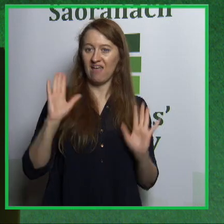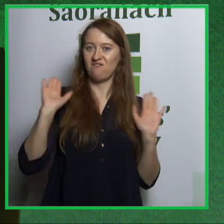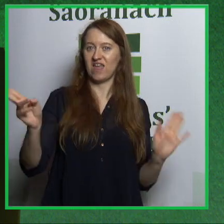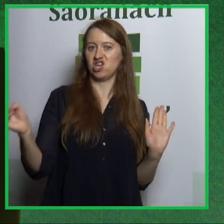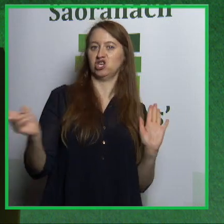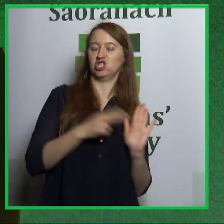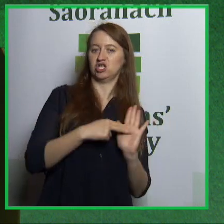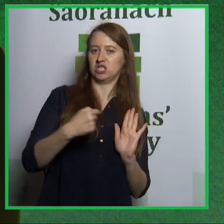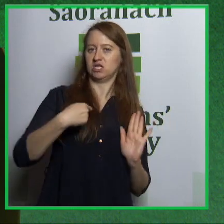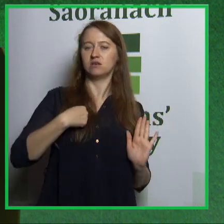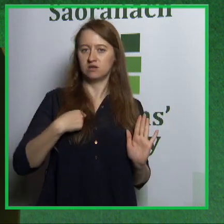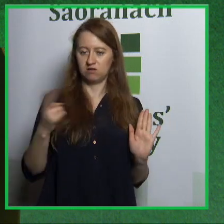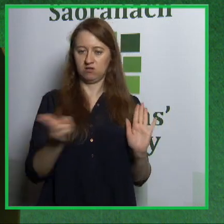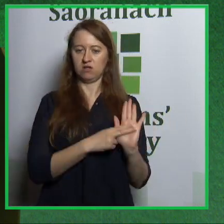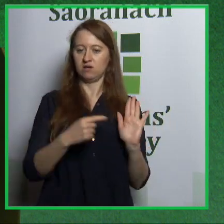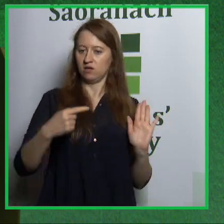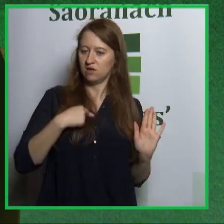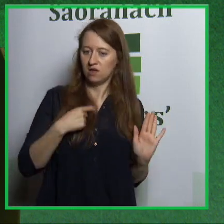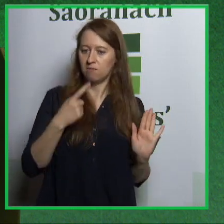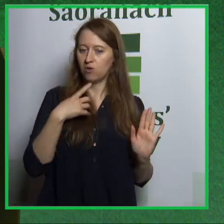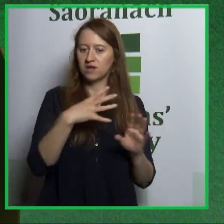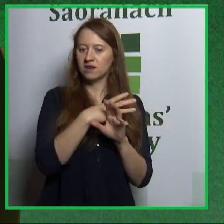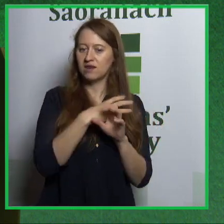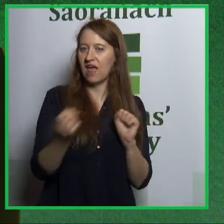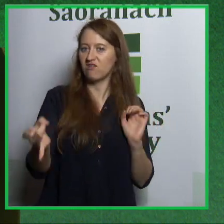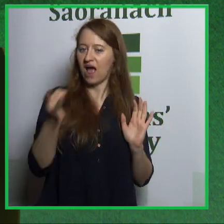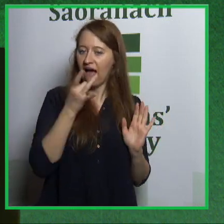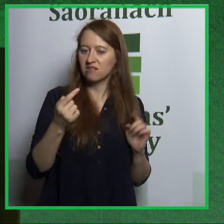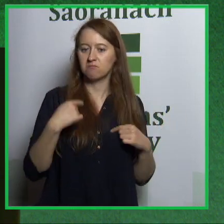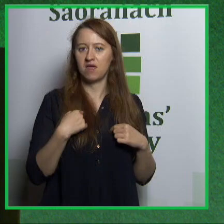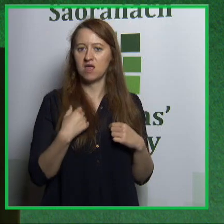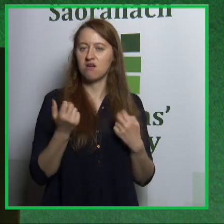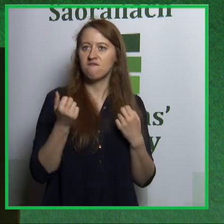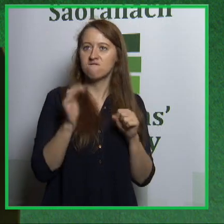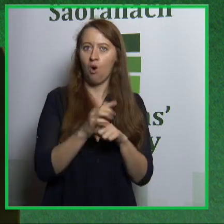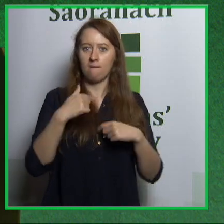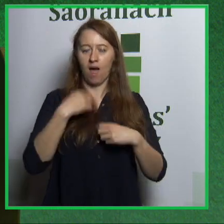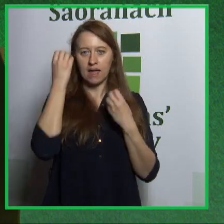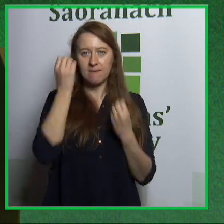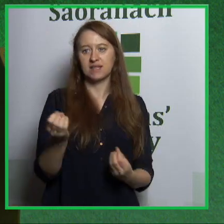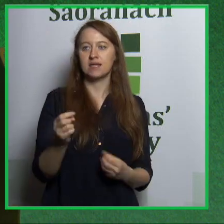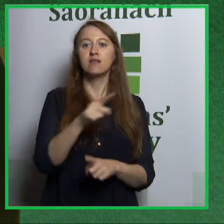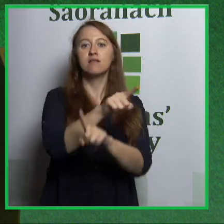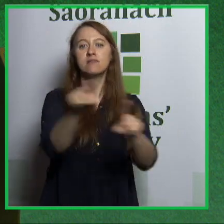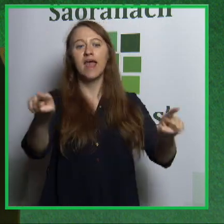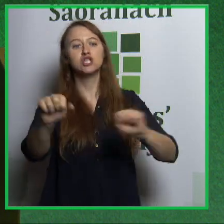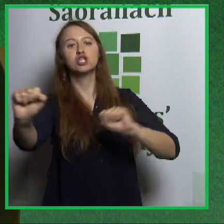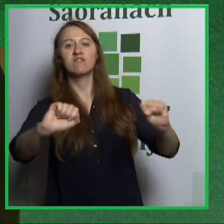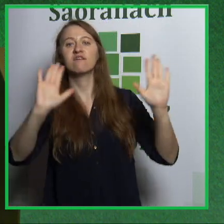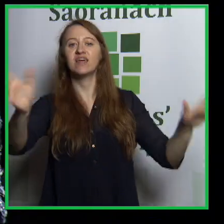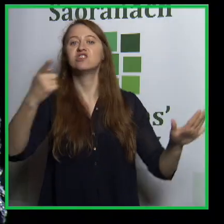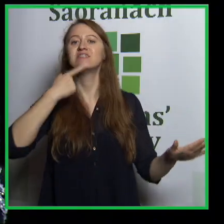it to me, but they never asked me, like, for a urine or, are you in addiction? They told me I was,